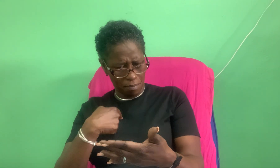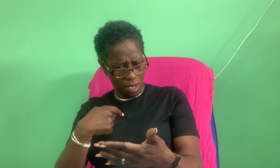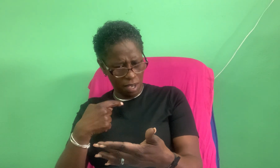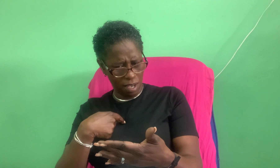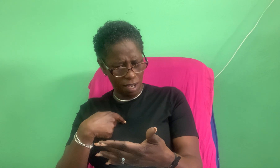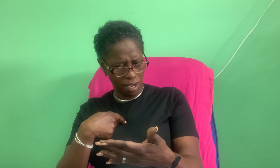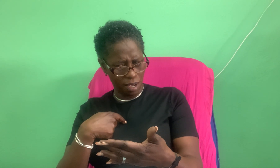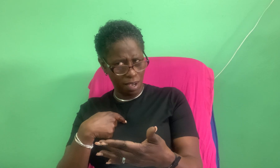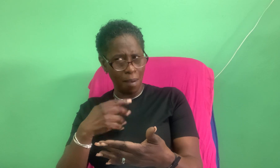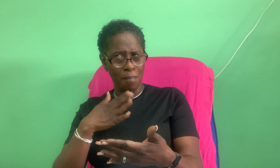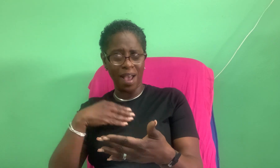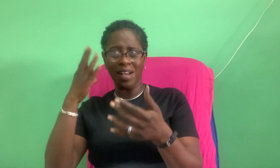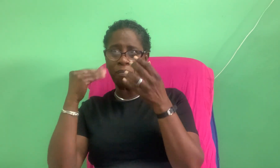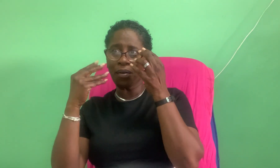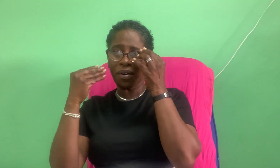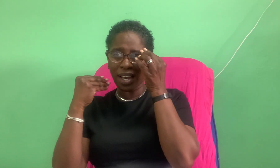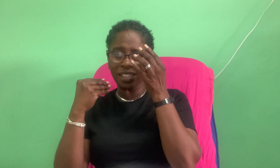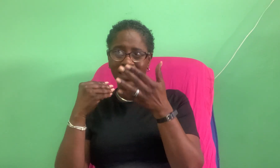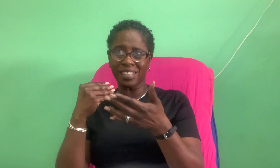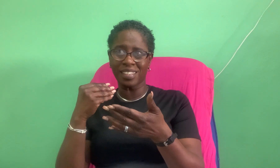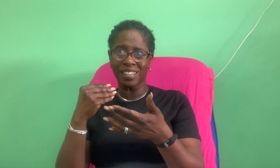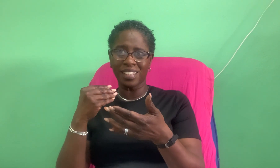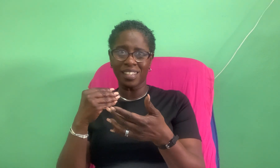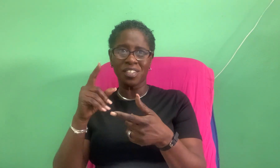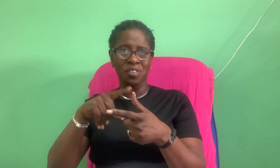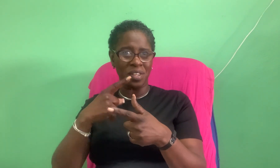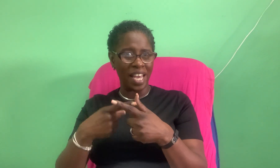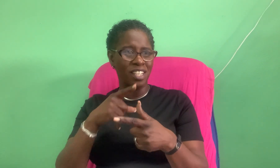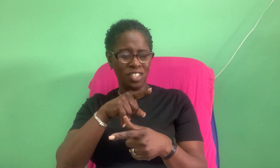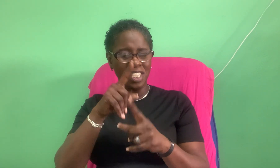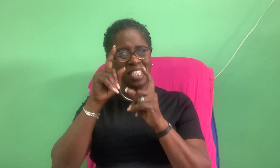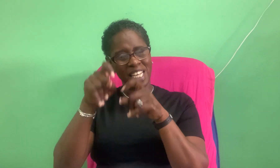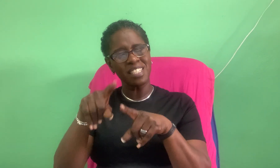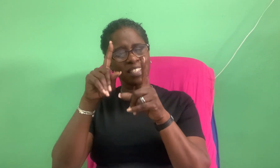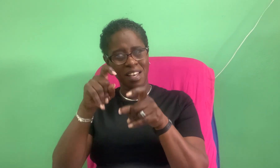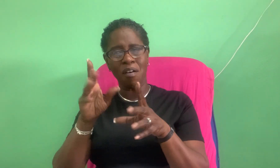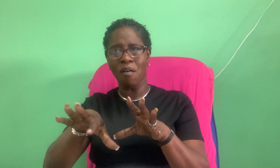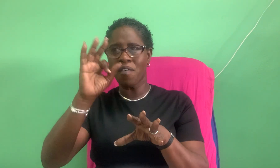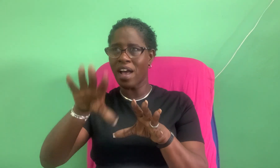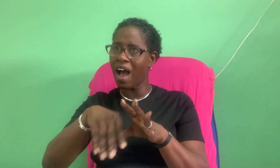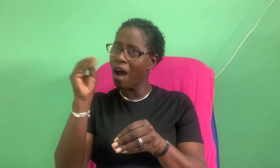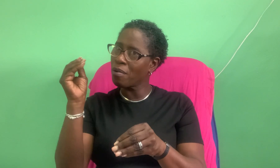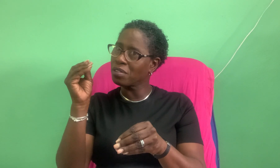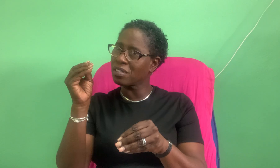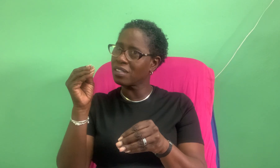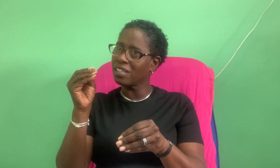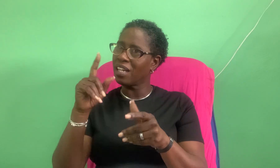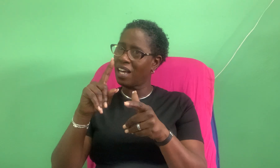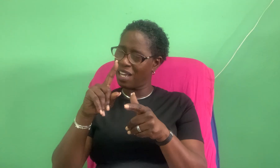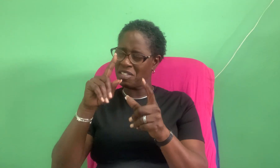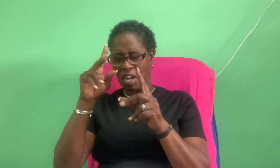my experiences. And from there went through and did psychometric testing and some, various